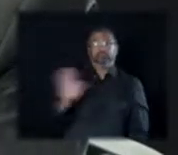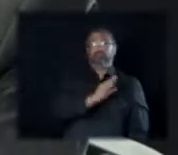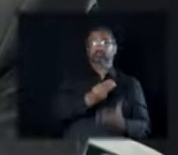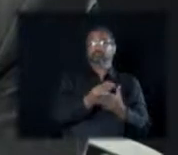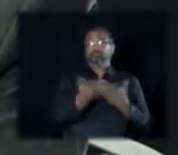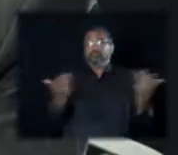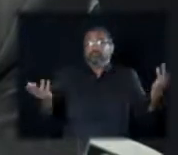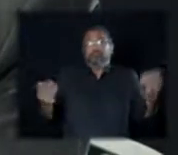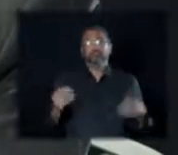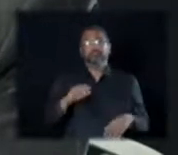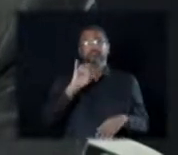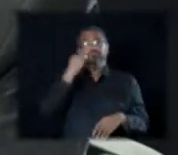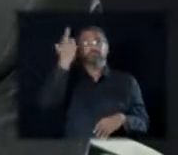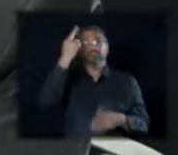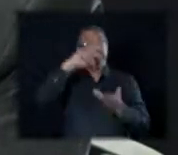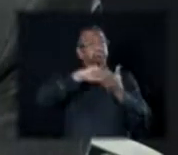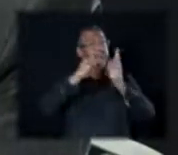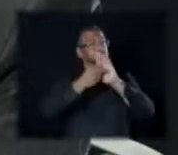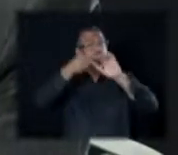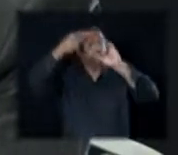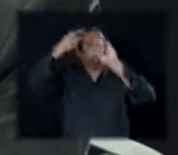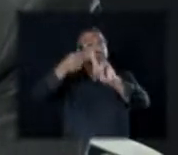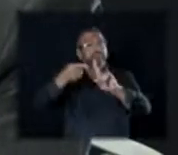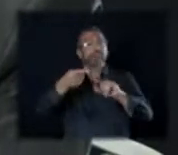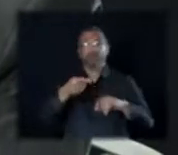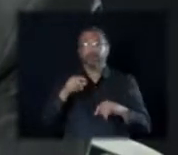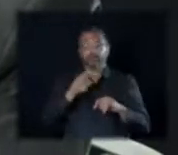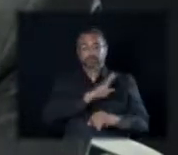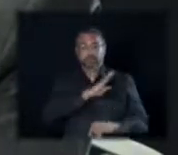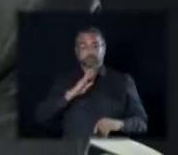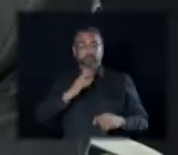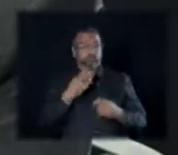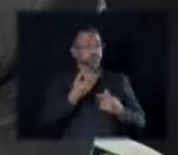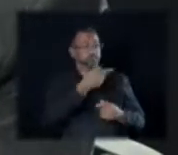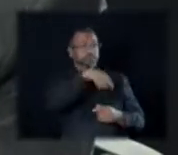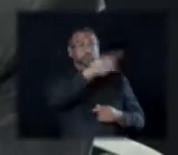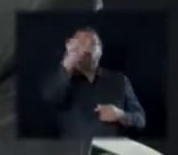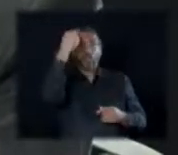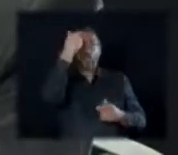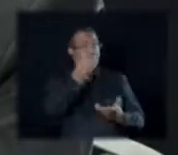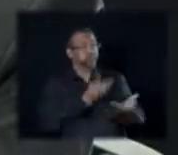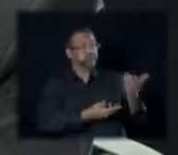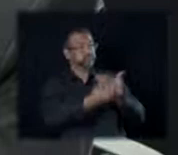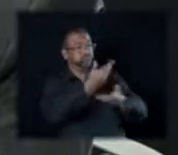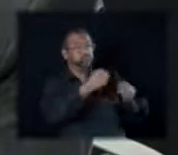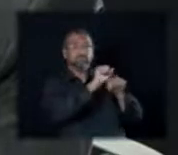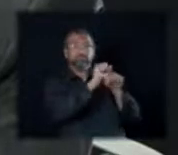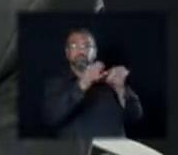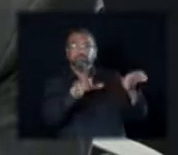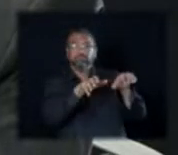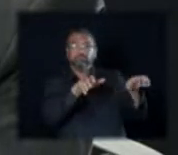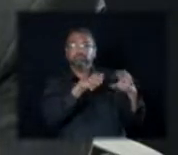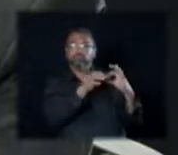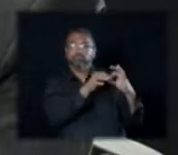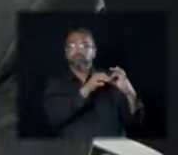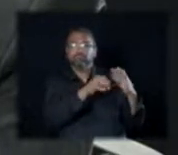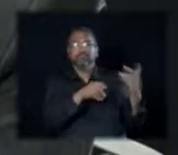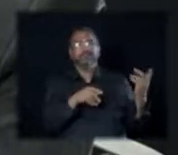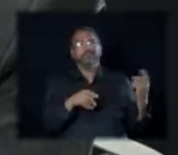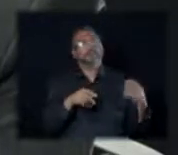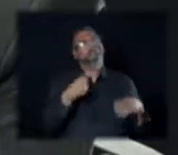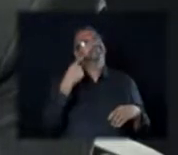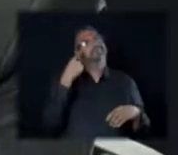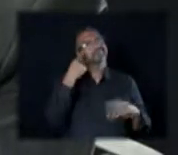money, and that's our guiding principle. And we're working with the government, and I